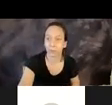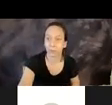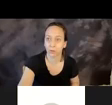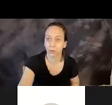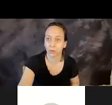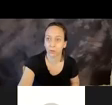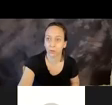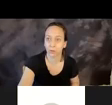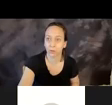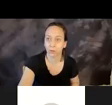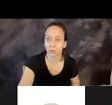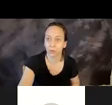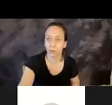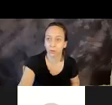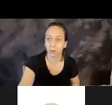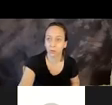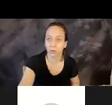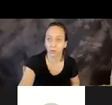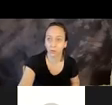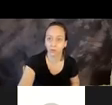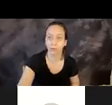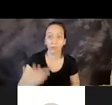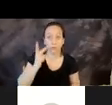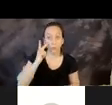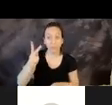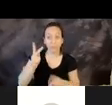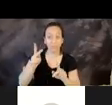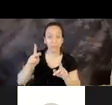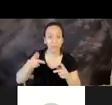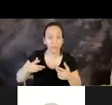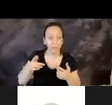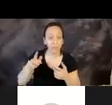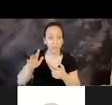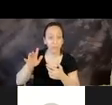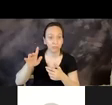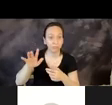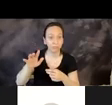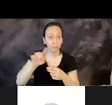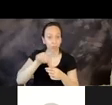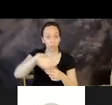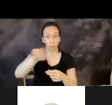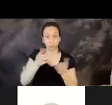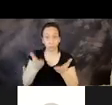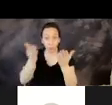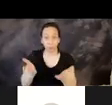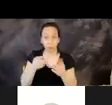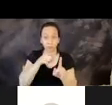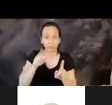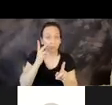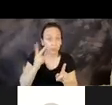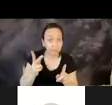And you can see all of the proposed locations near that address. If you find a location you're interested in, you can also view how to get